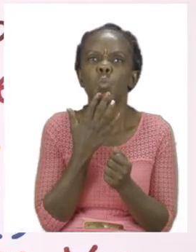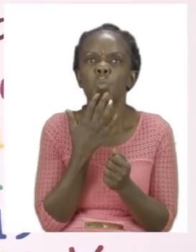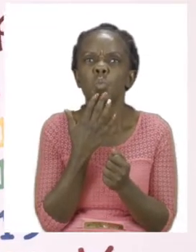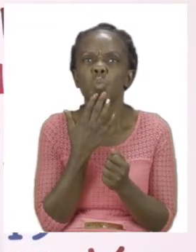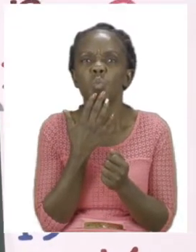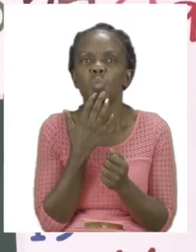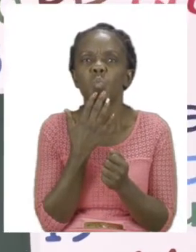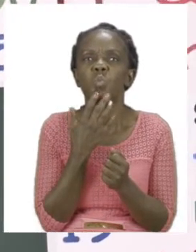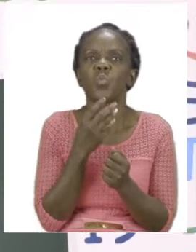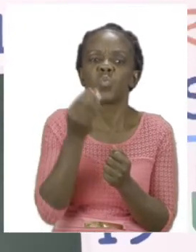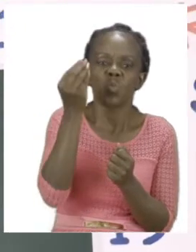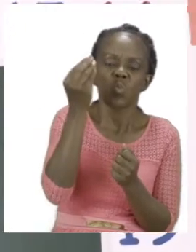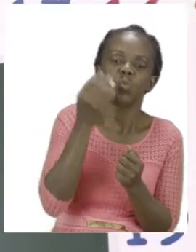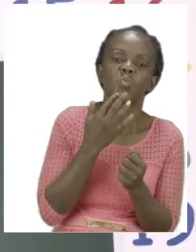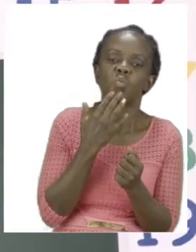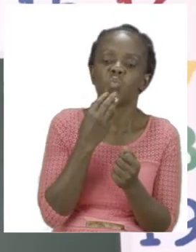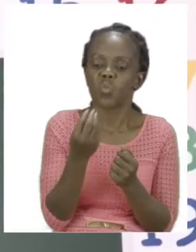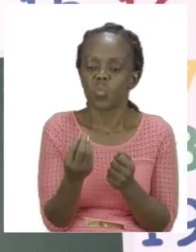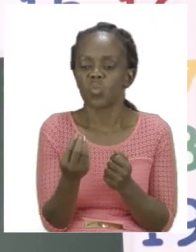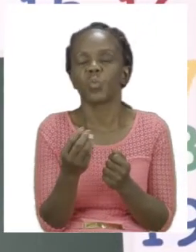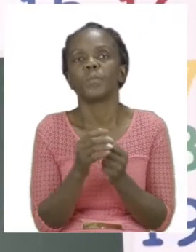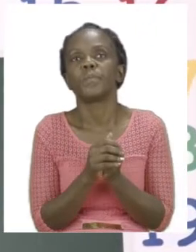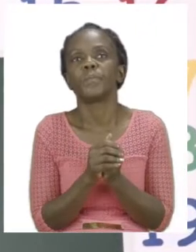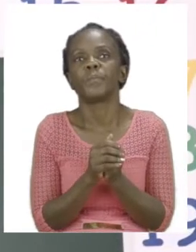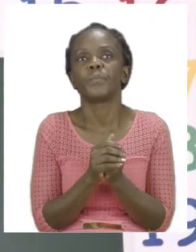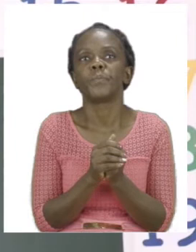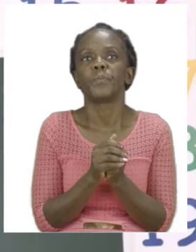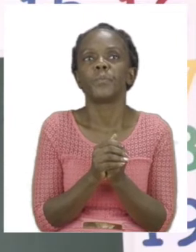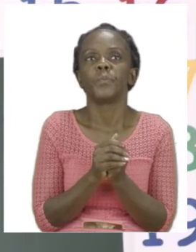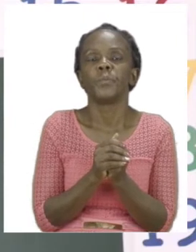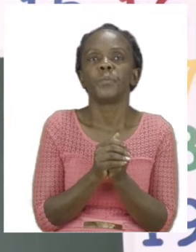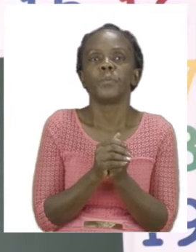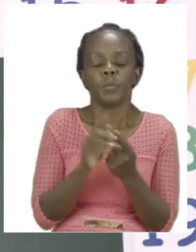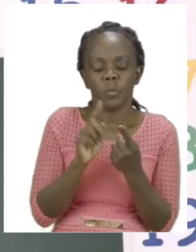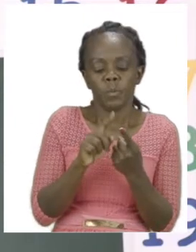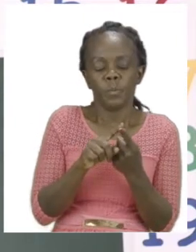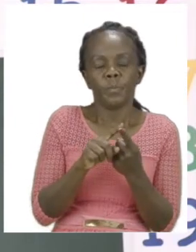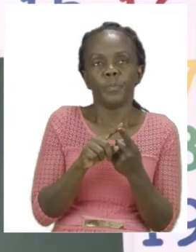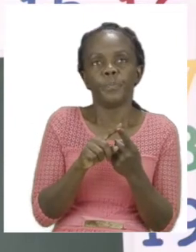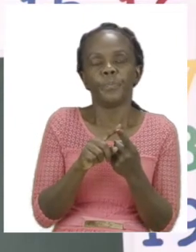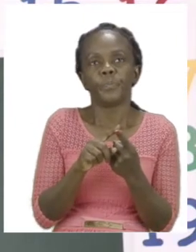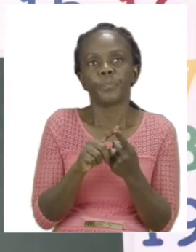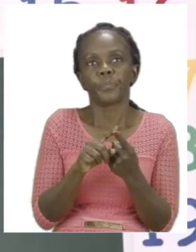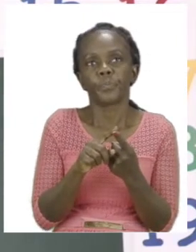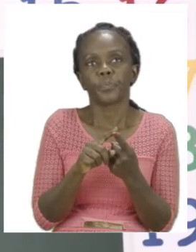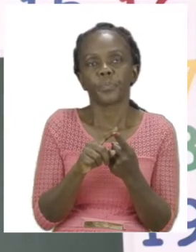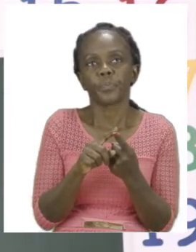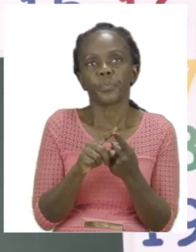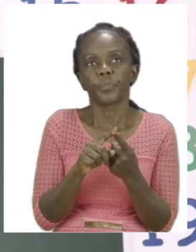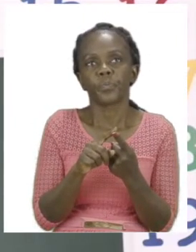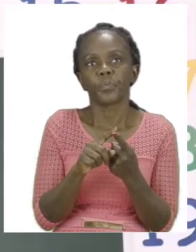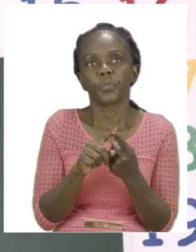like. Now the first one is the tall family member. Remember, we have